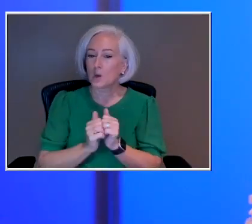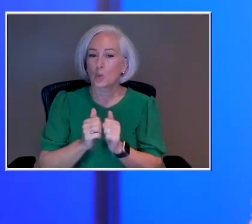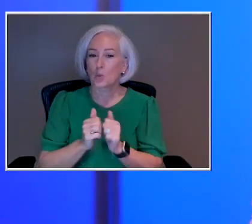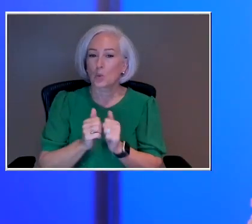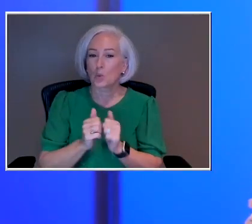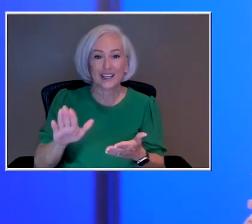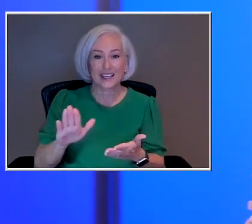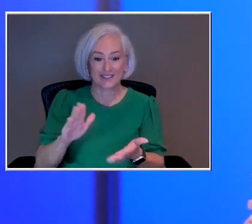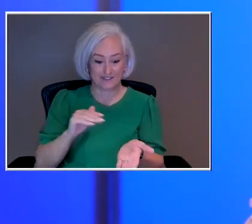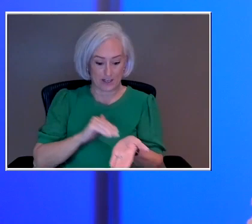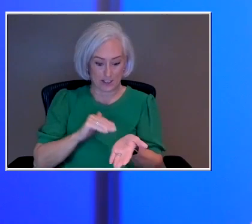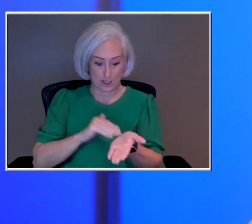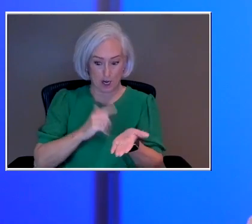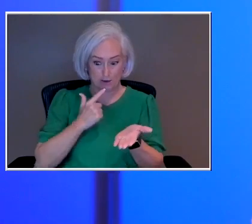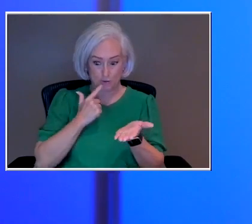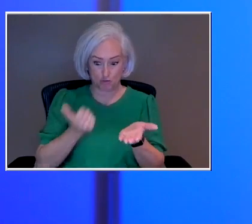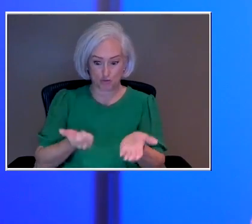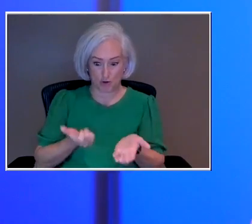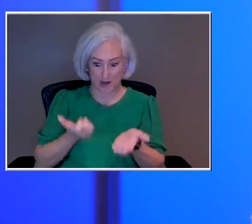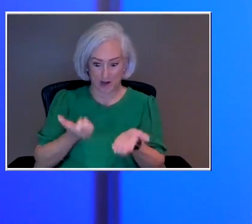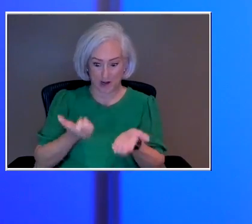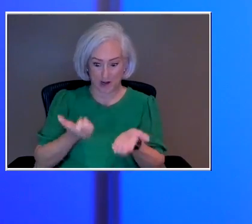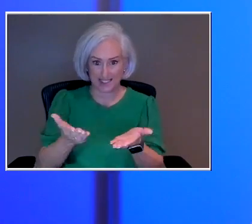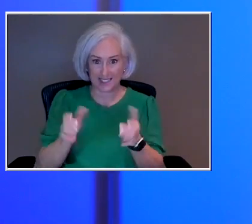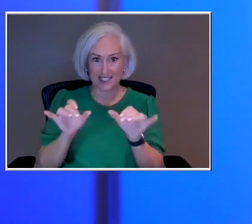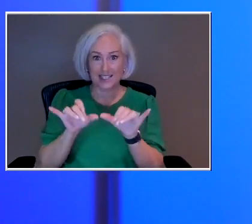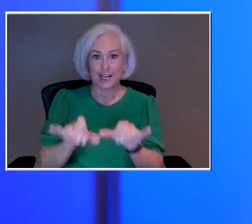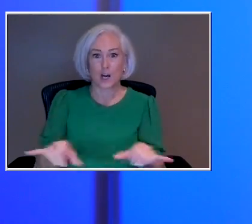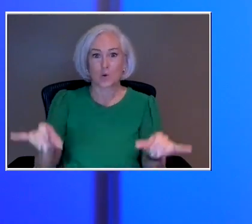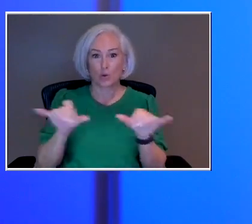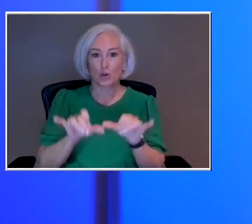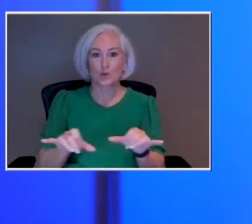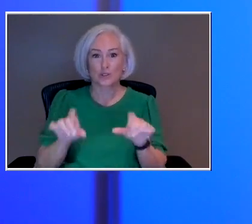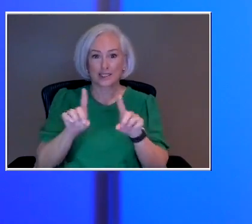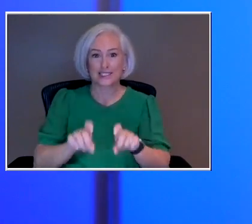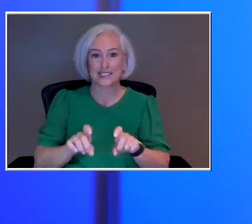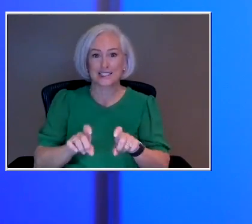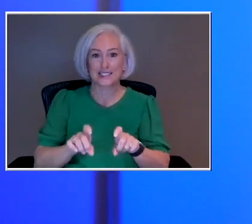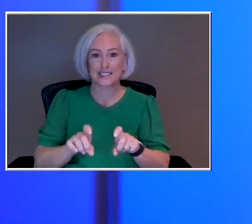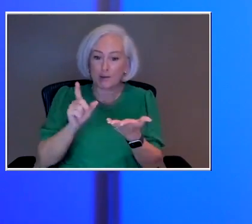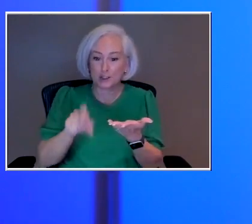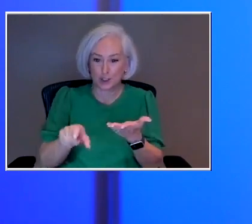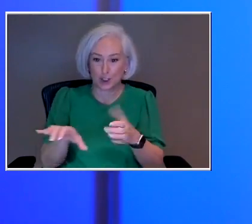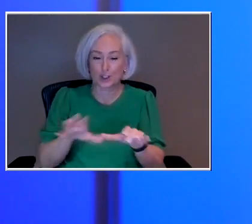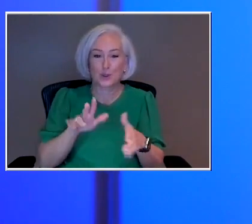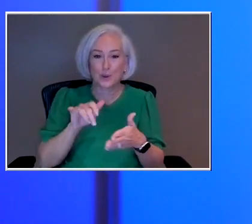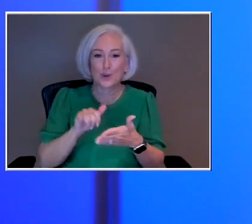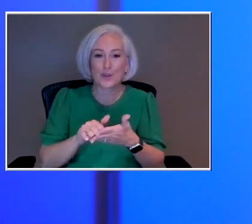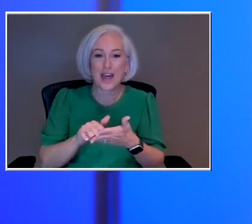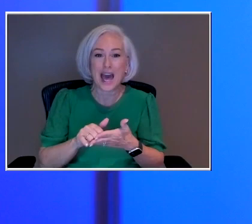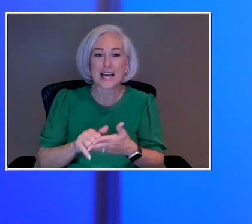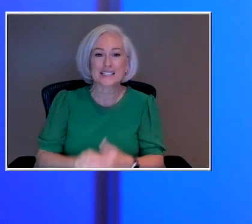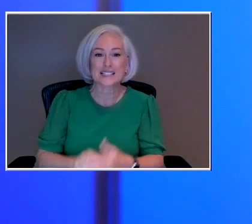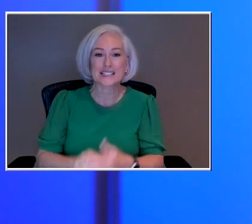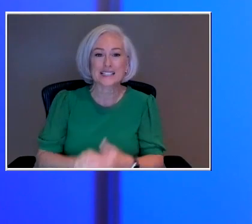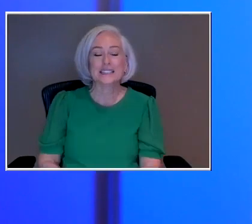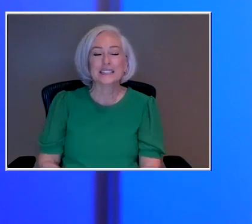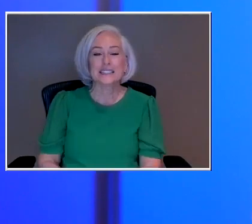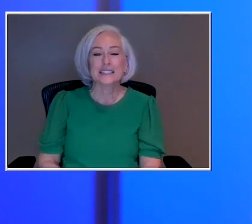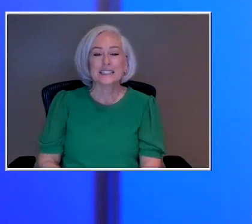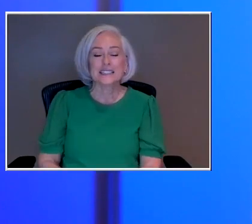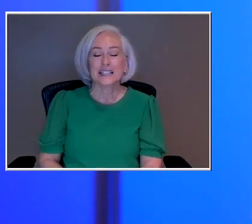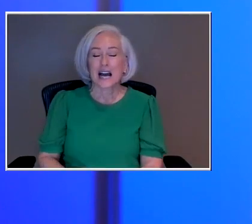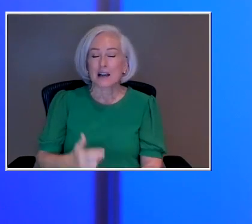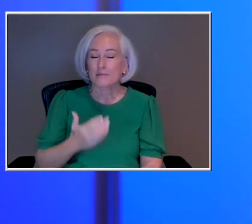recommending a routine exam, I think you probably should do it. So, I mean, I'm so thankful